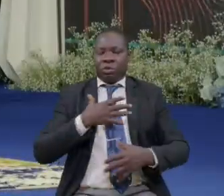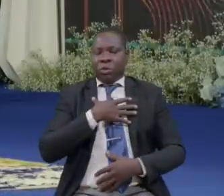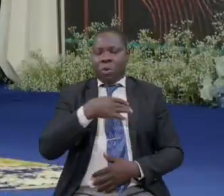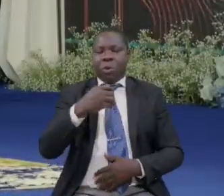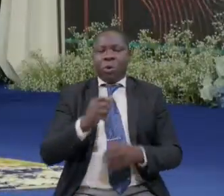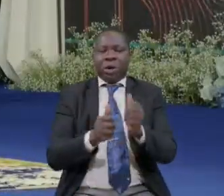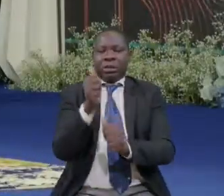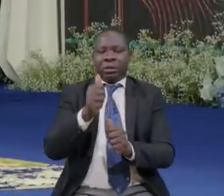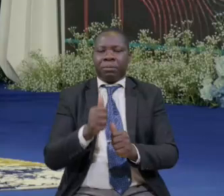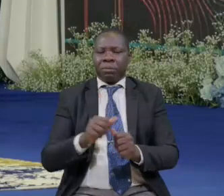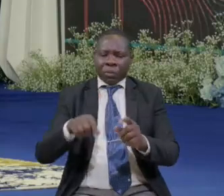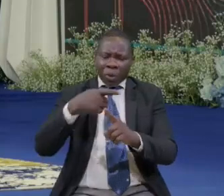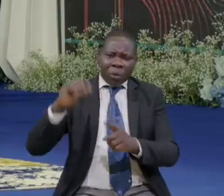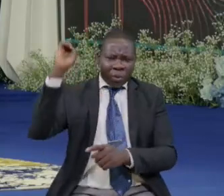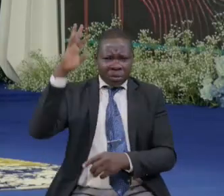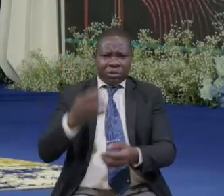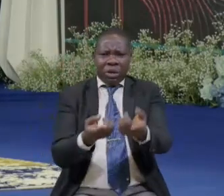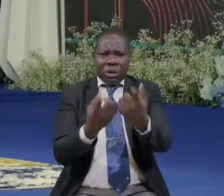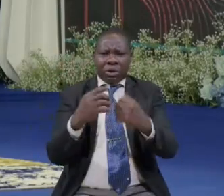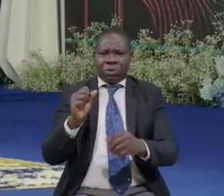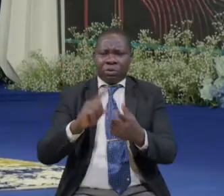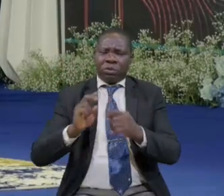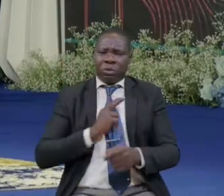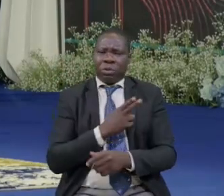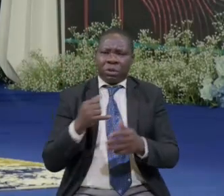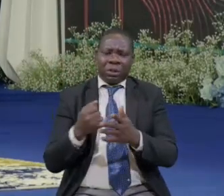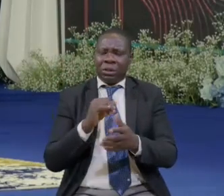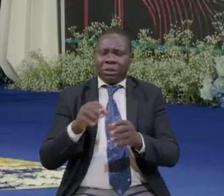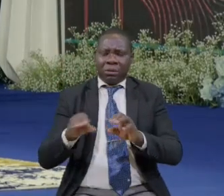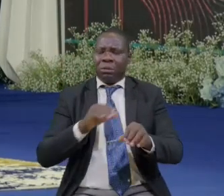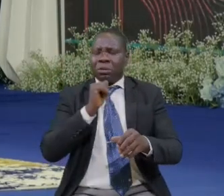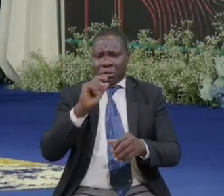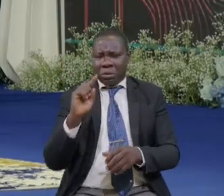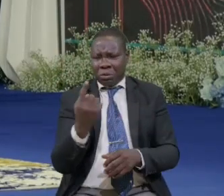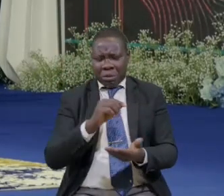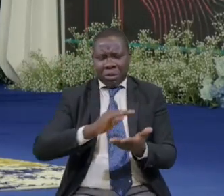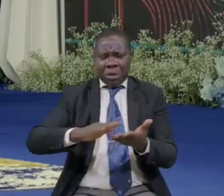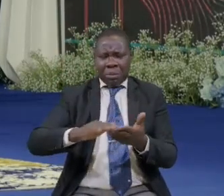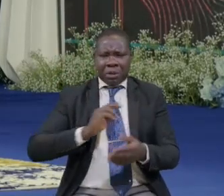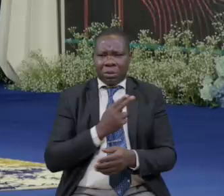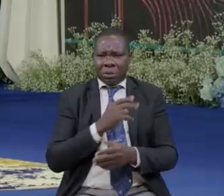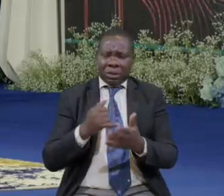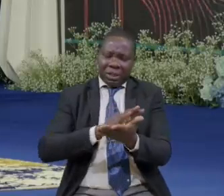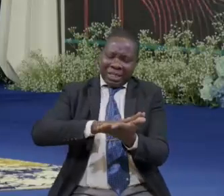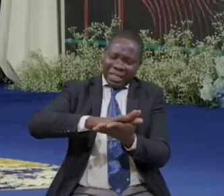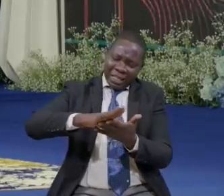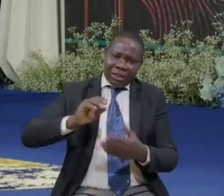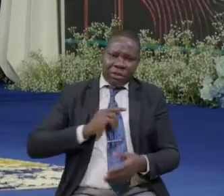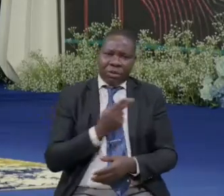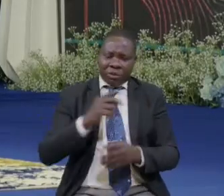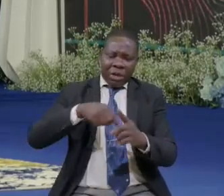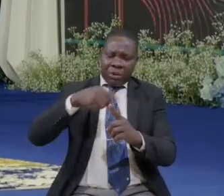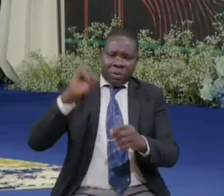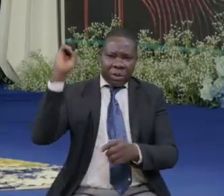comes to us, it doesn't just pardon us, it cleanses us. When grace comes, it